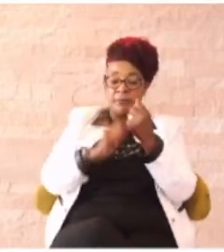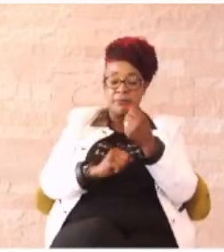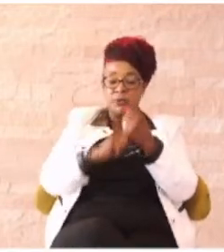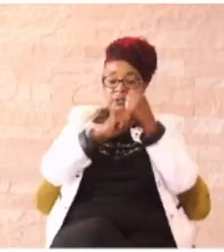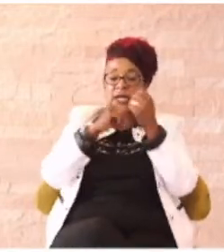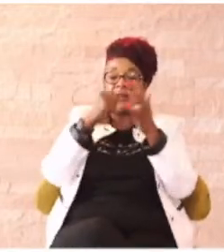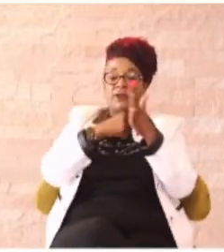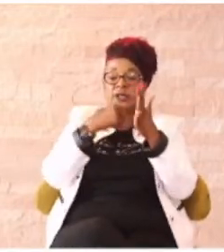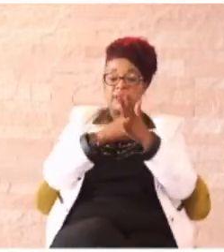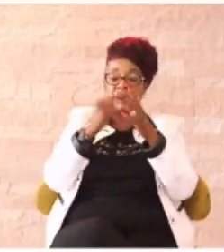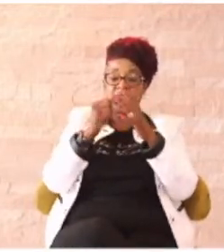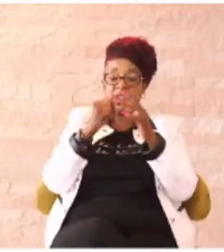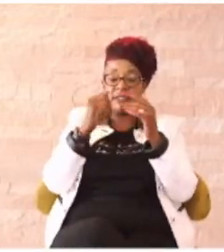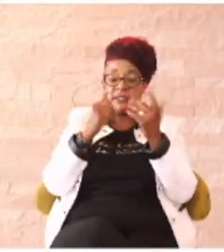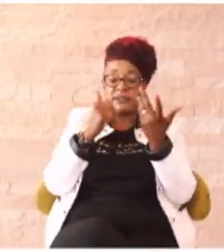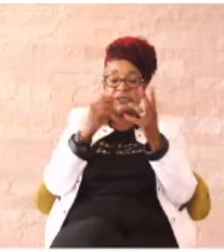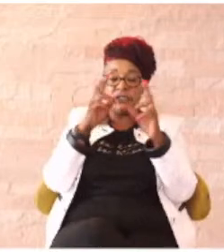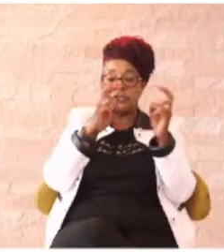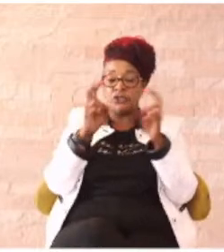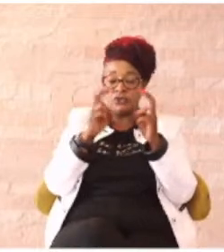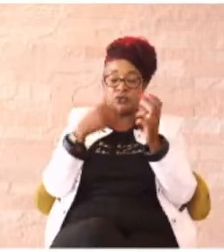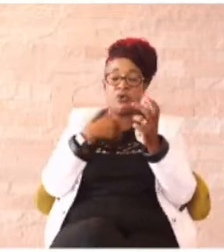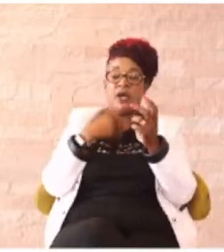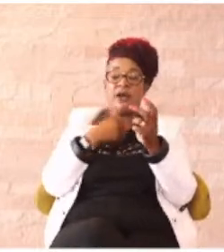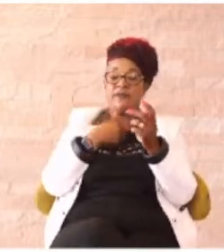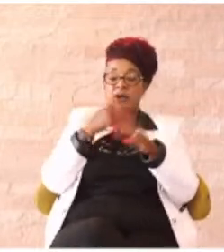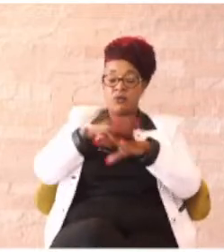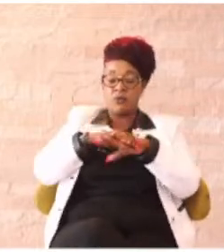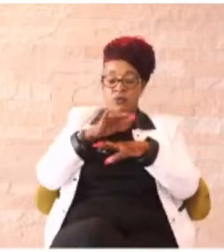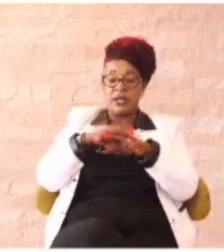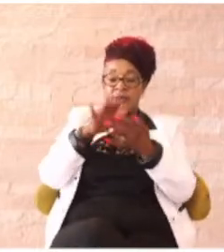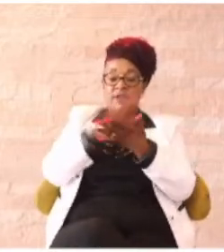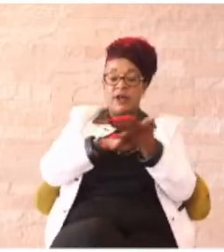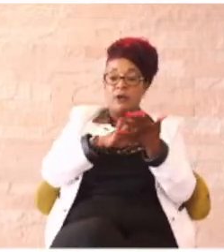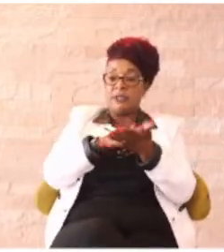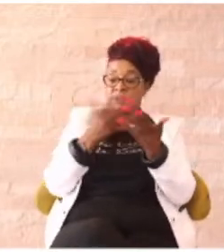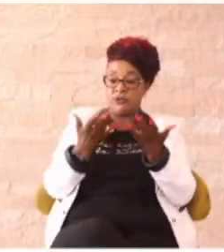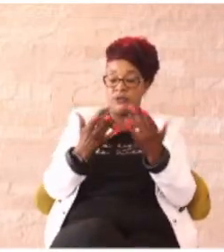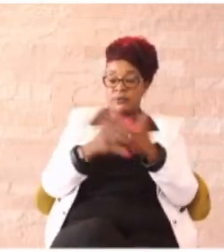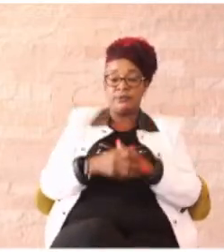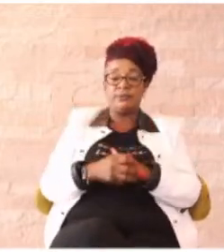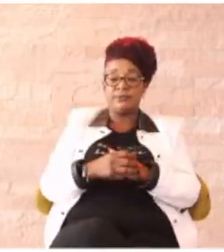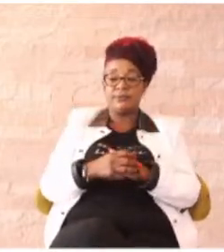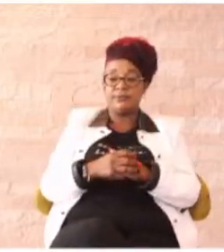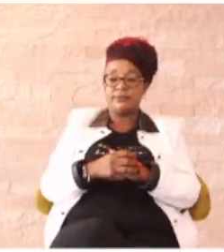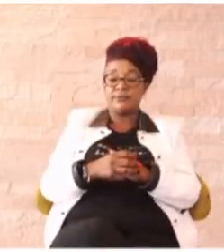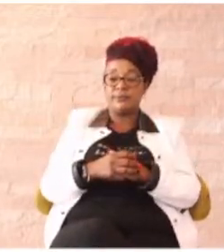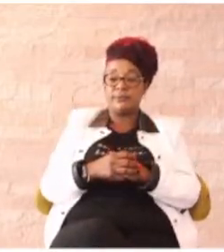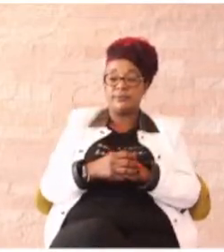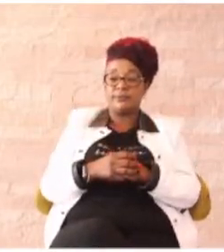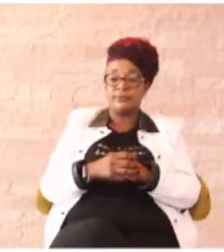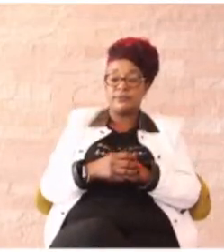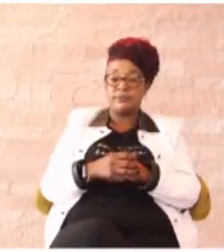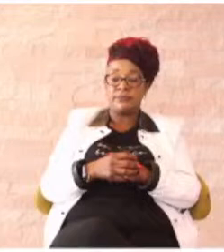advocacy initiatives towards having a conducive environment for women. Yeah.